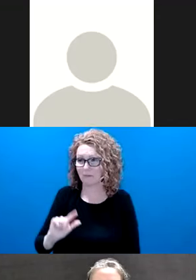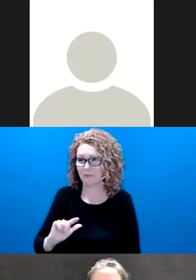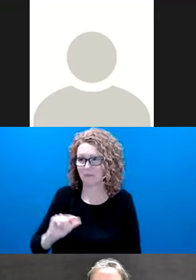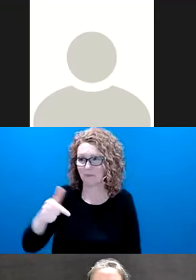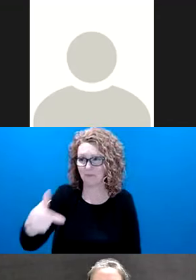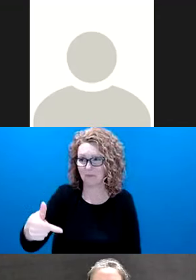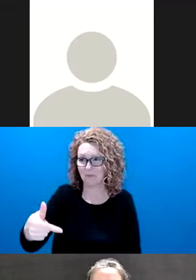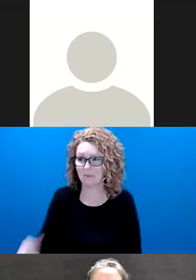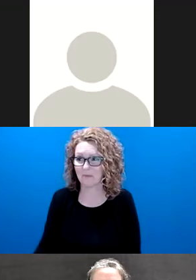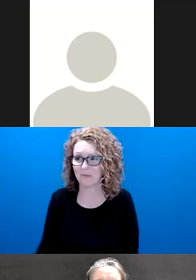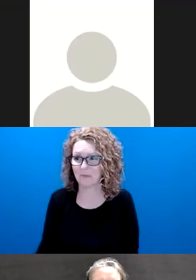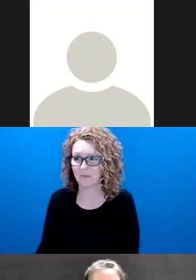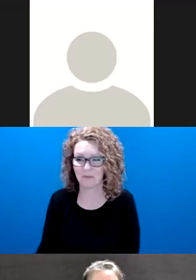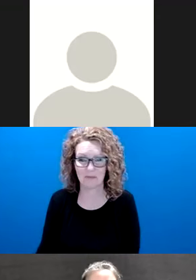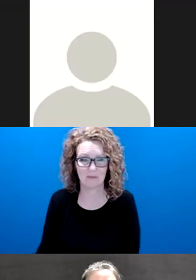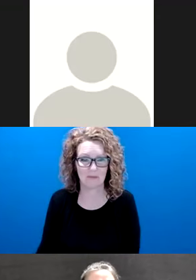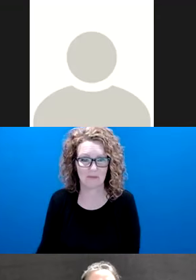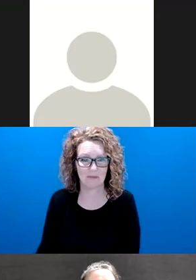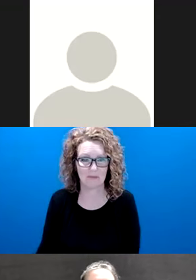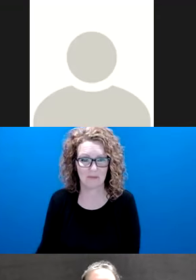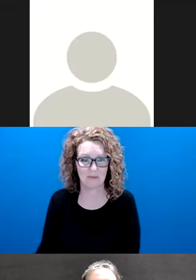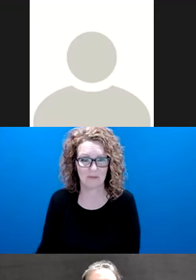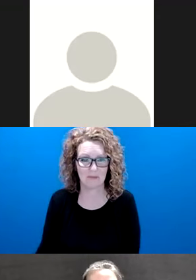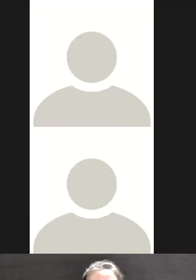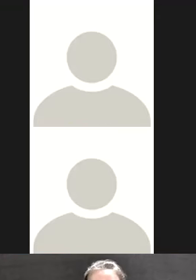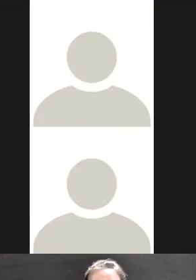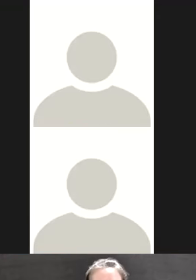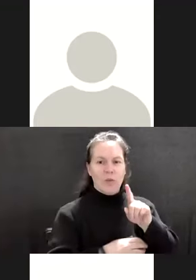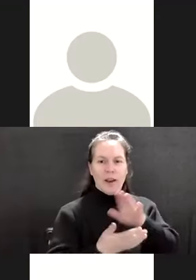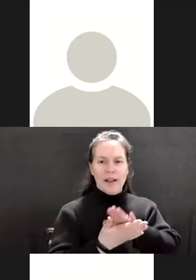cover those questions for the secretary of professions. So